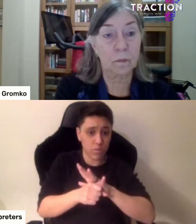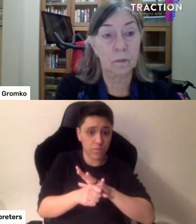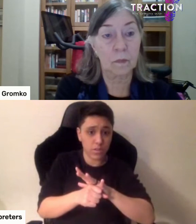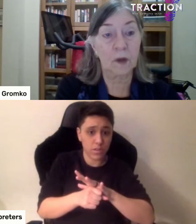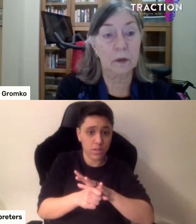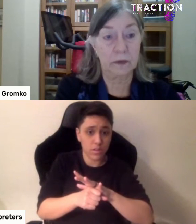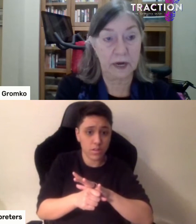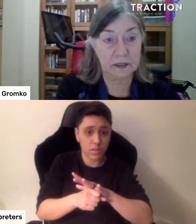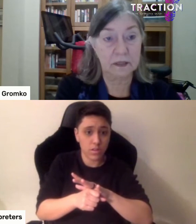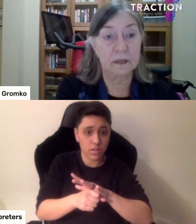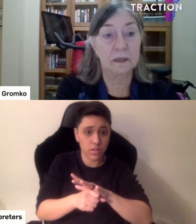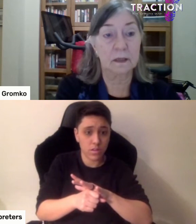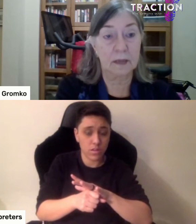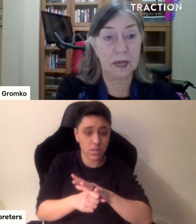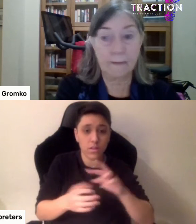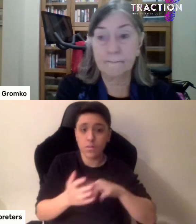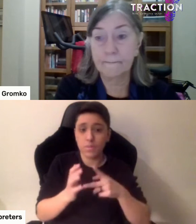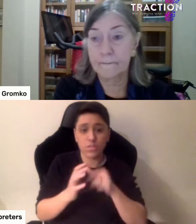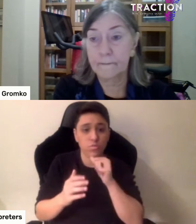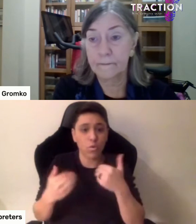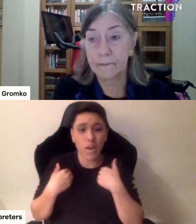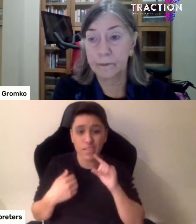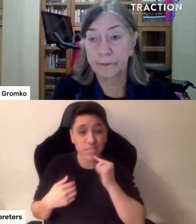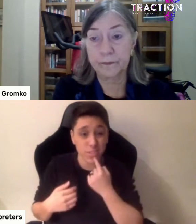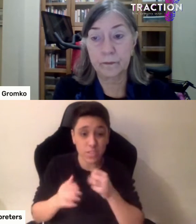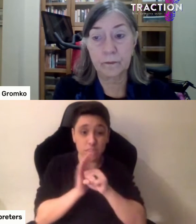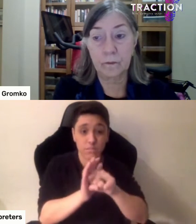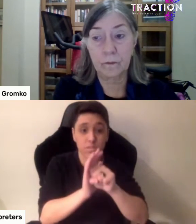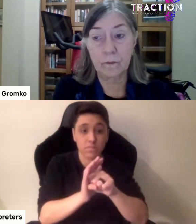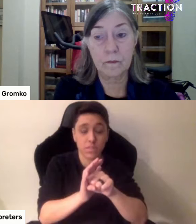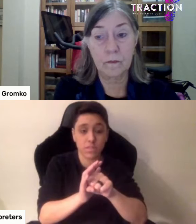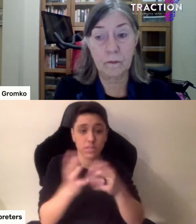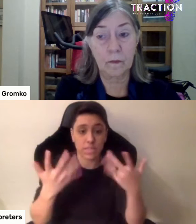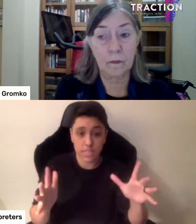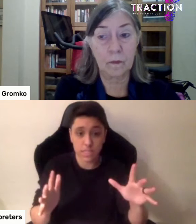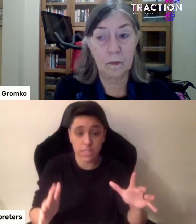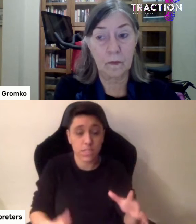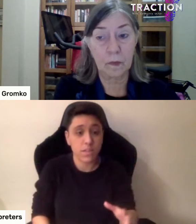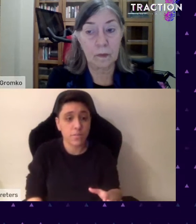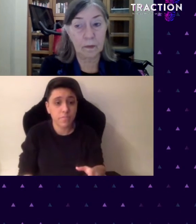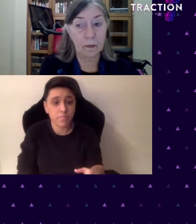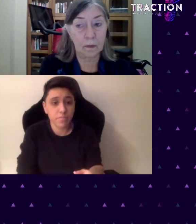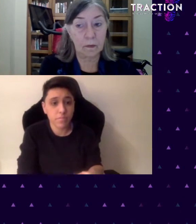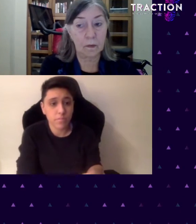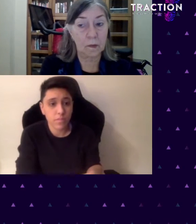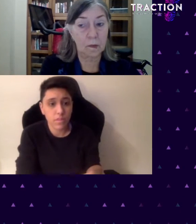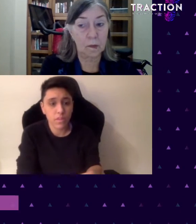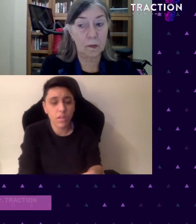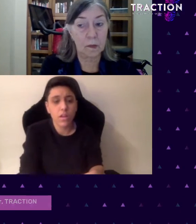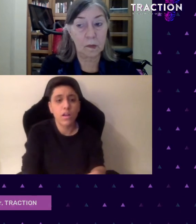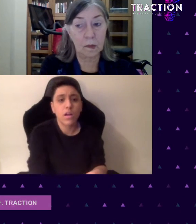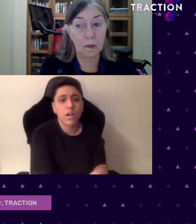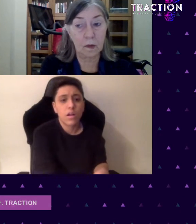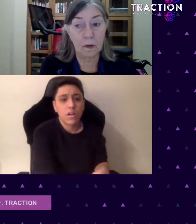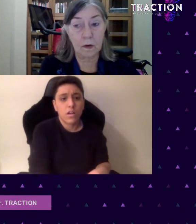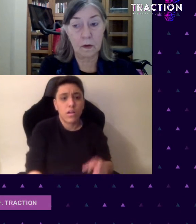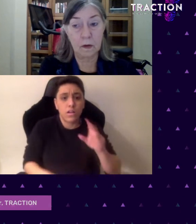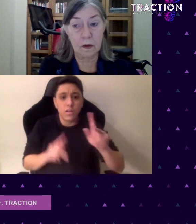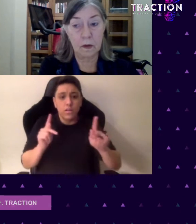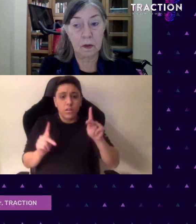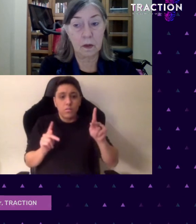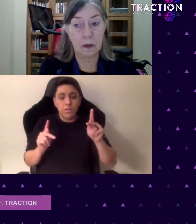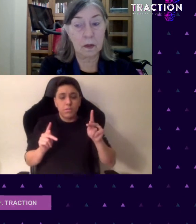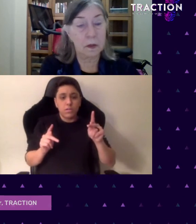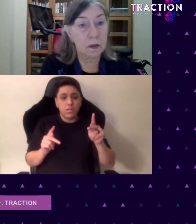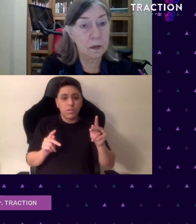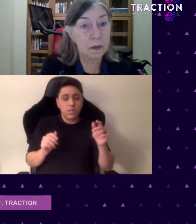severe symptoms. Correct. And one thing that I've heard is that, even people with really